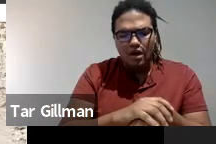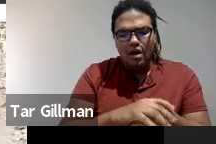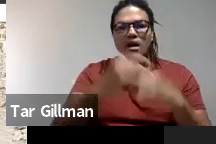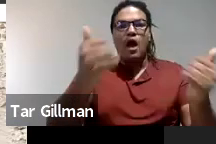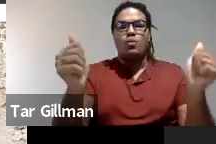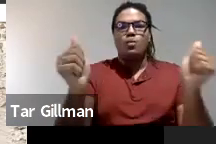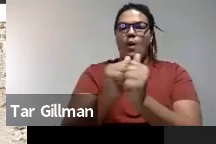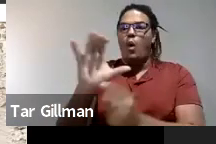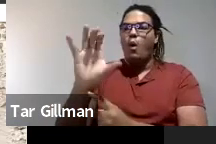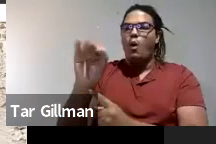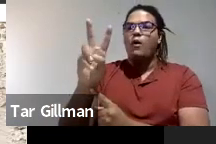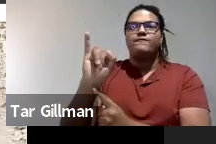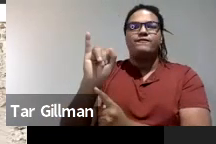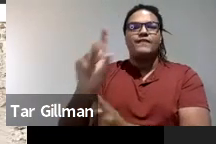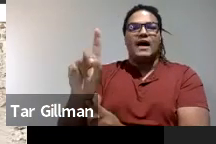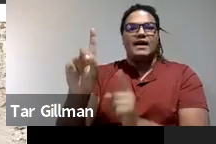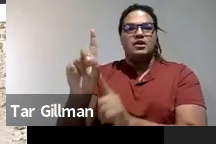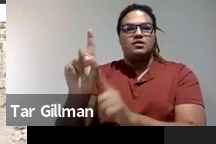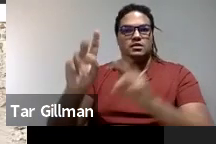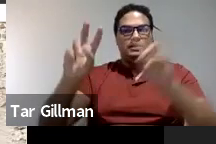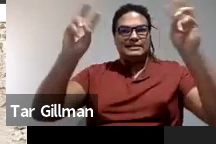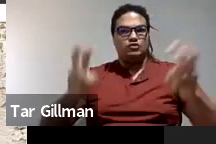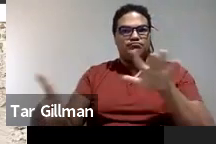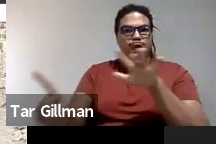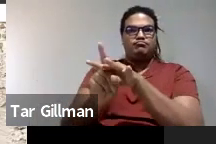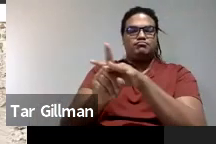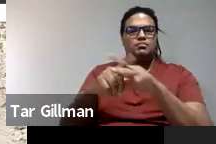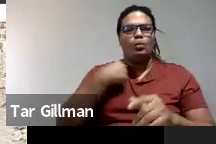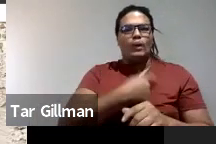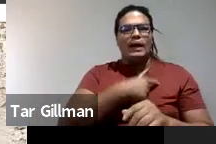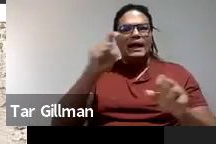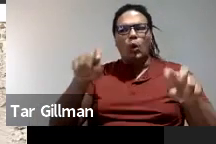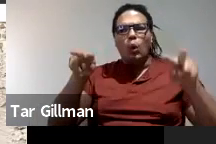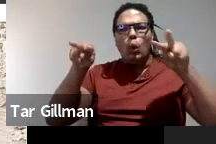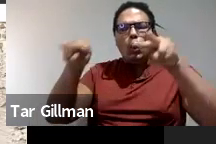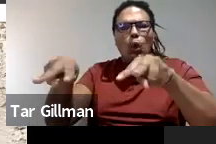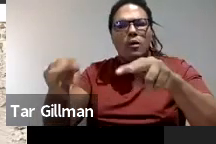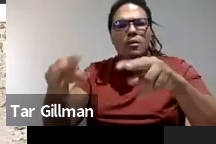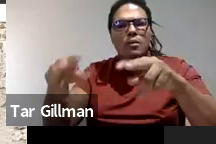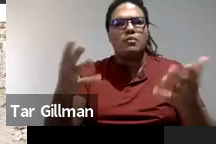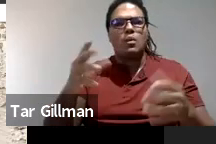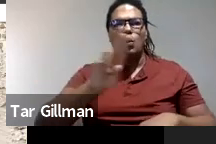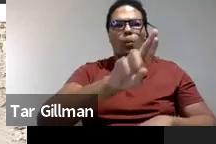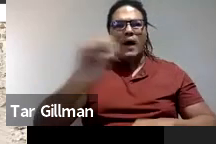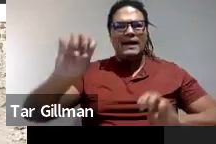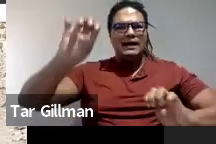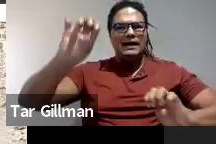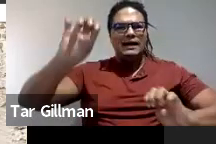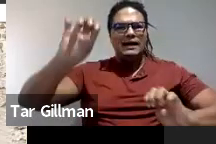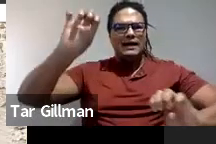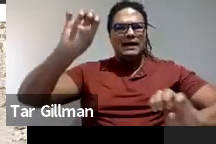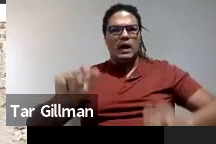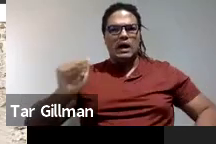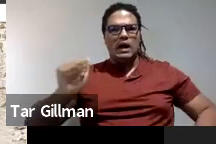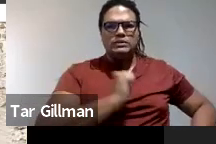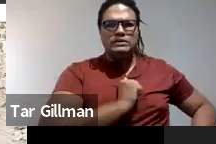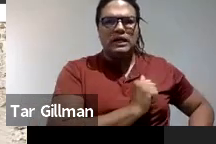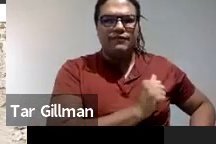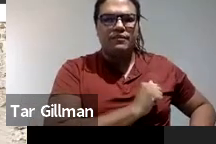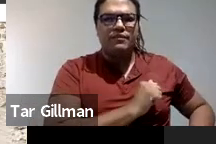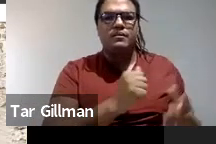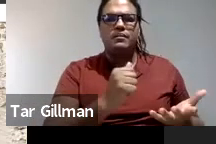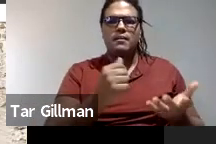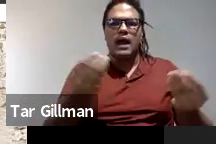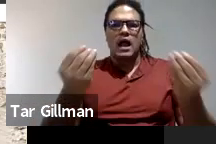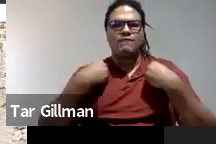struggling with an appropriate education system. And now with the COVID pandemic and those issues that it presents, we had to